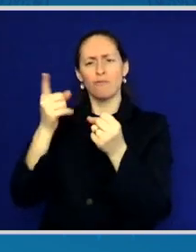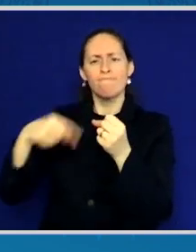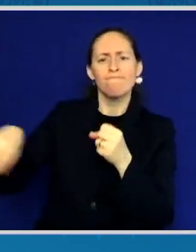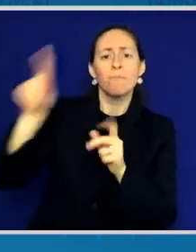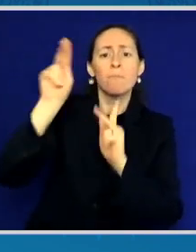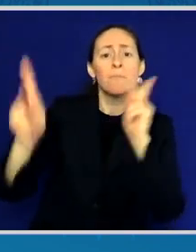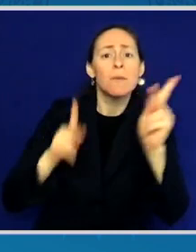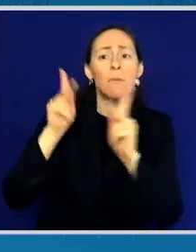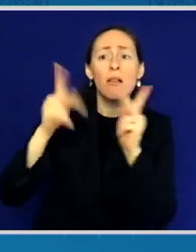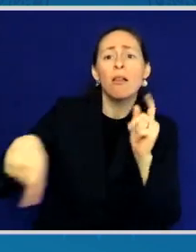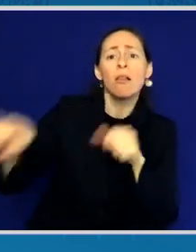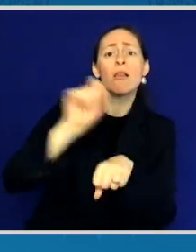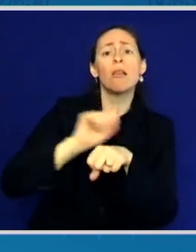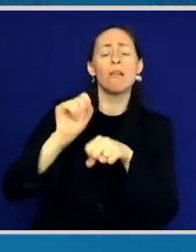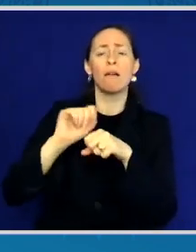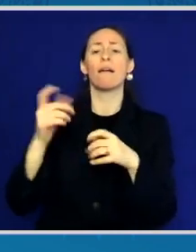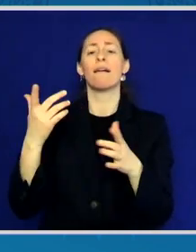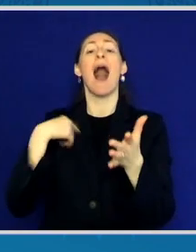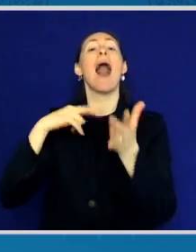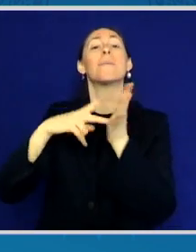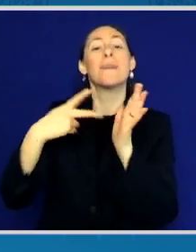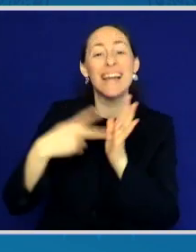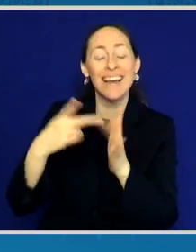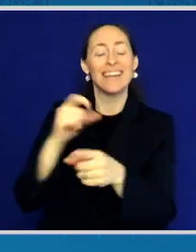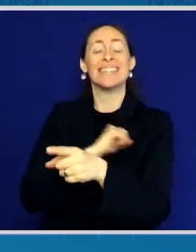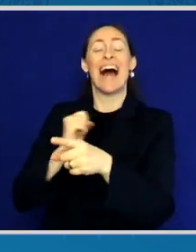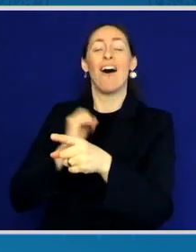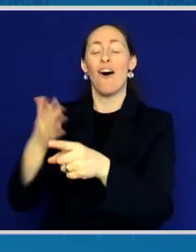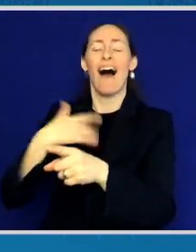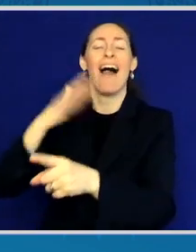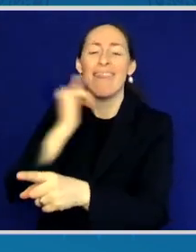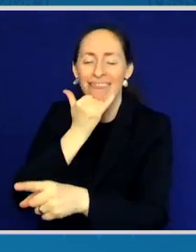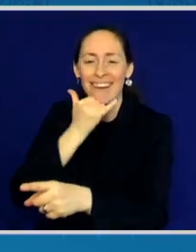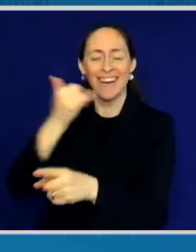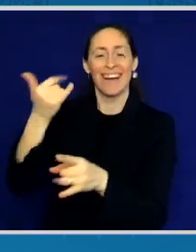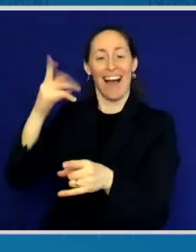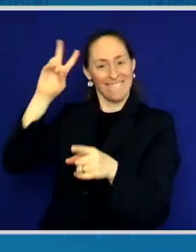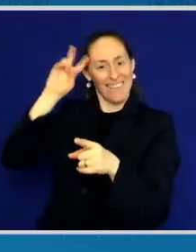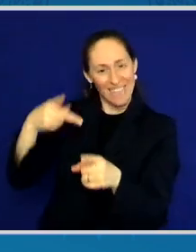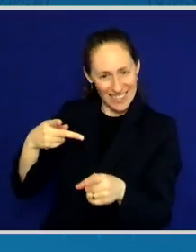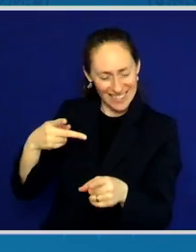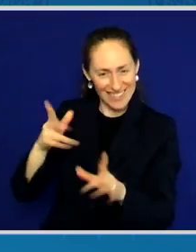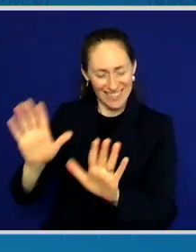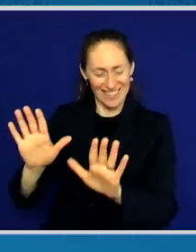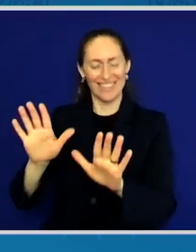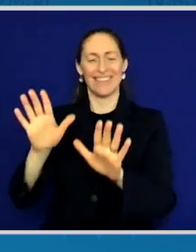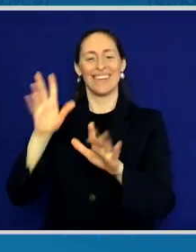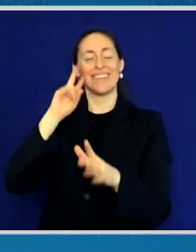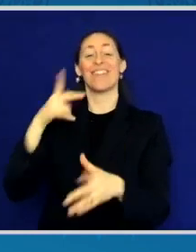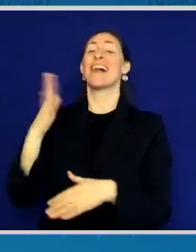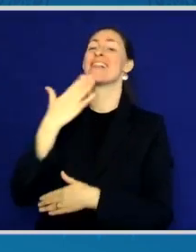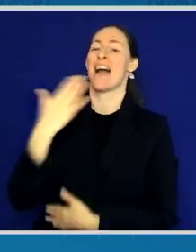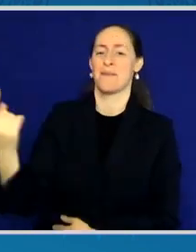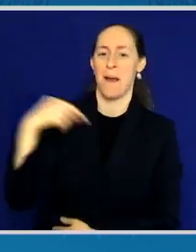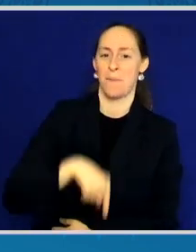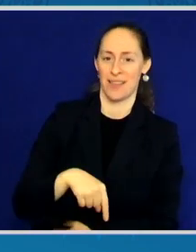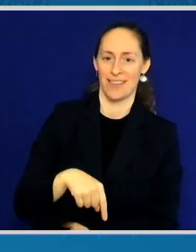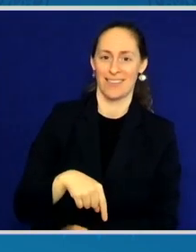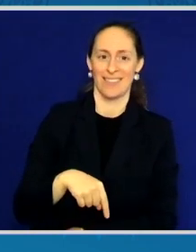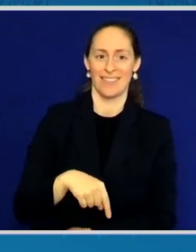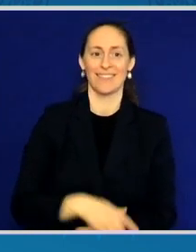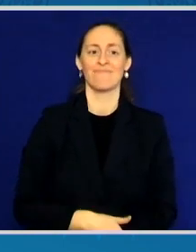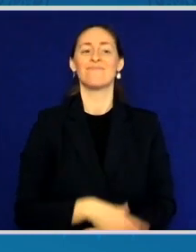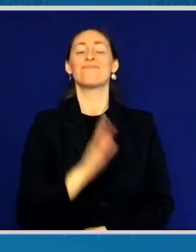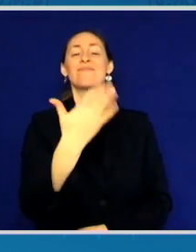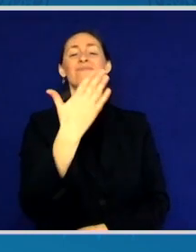Harris, Vice President Harris, good to see you. Thanks for coming. Thank you, Chairman Brown. My friend